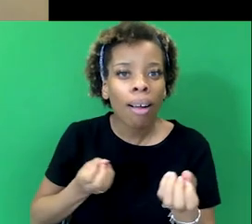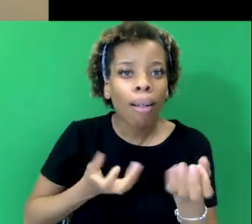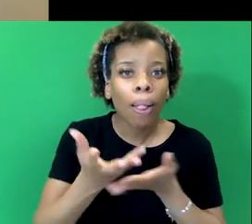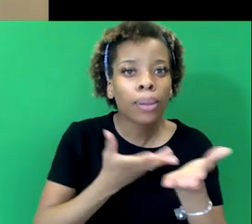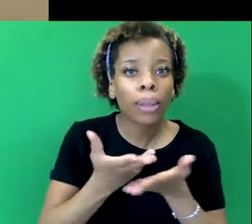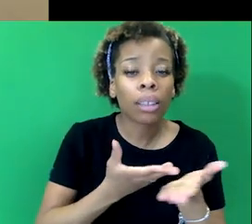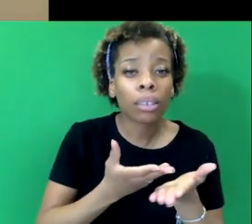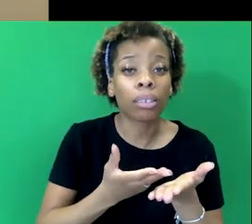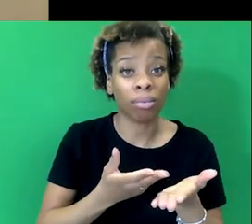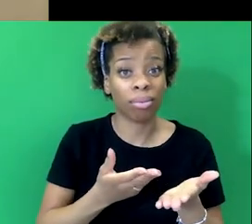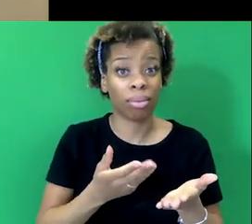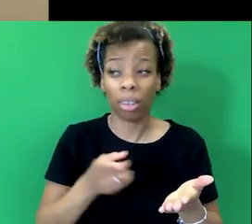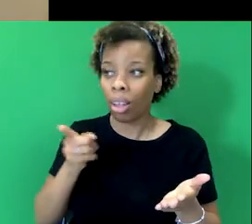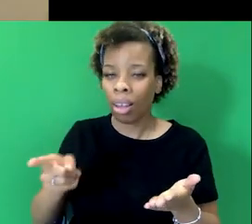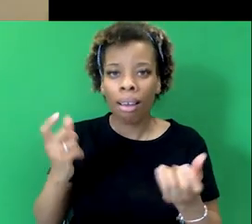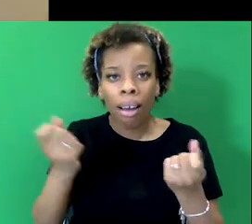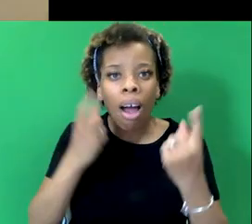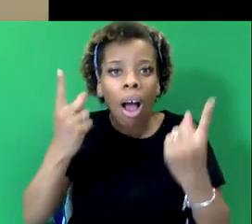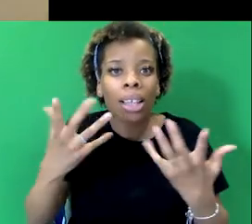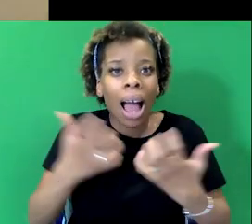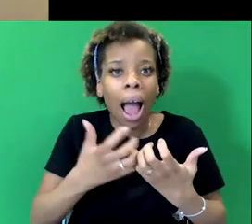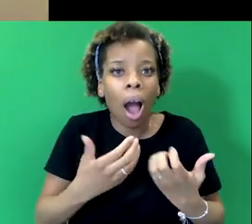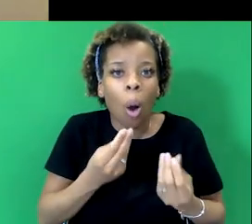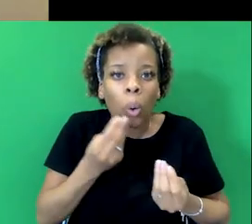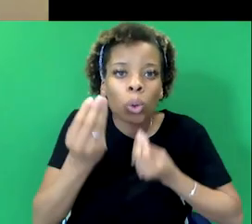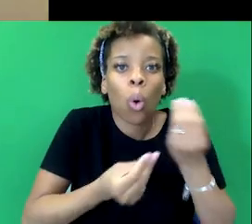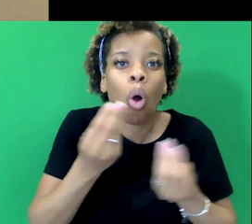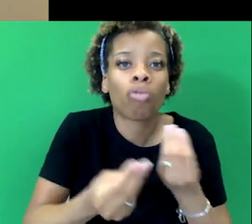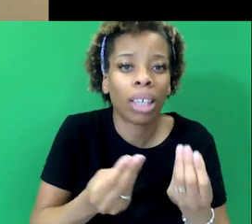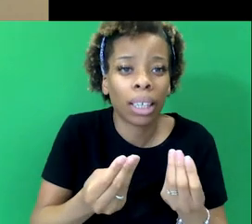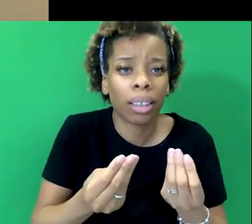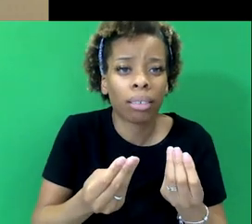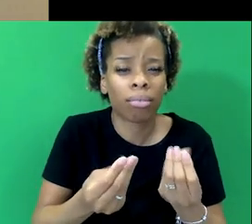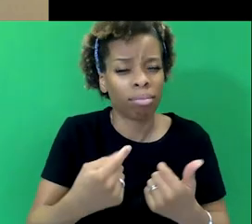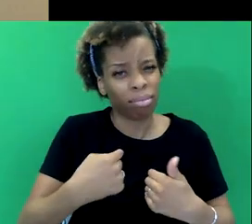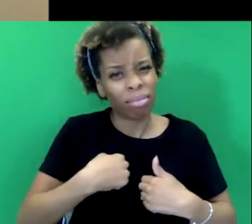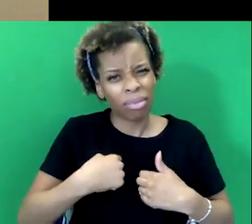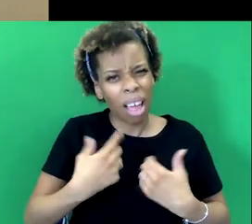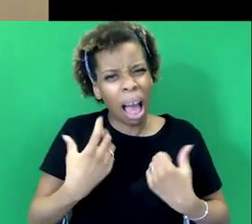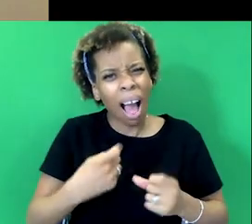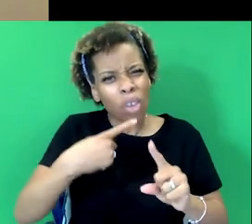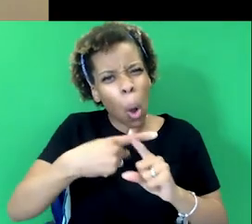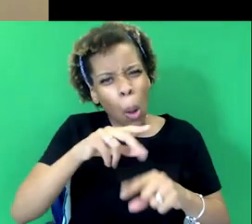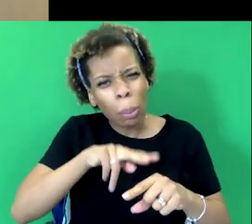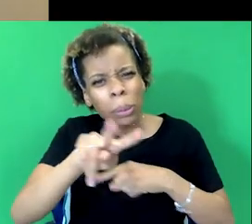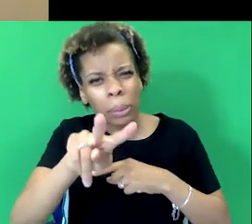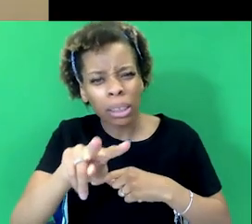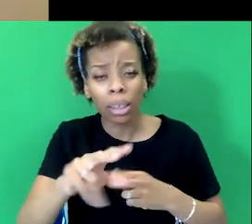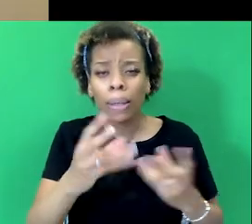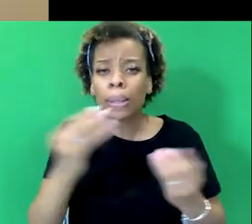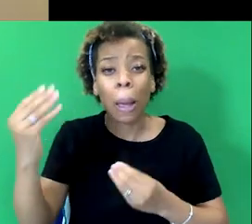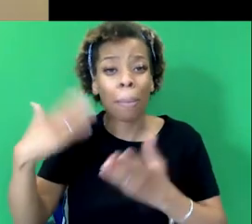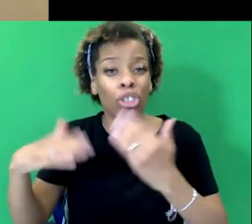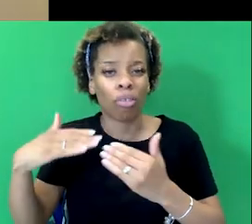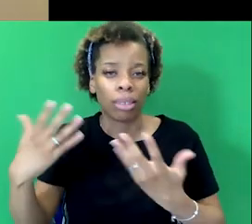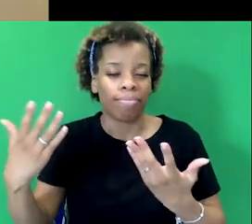They get what the demands of storytelling are. So I'm more optimistic. I think some historians don't, and some people working in